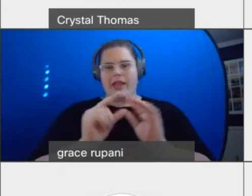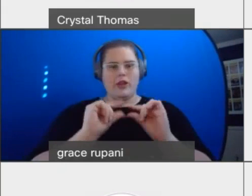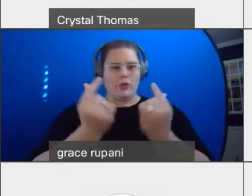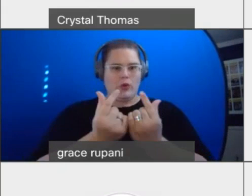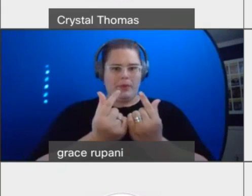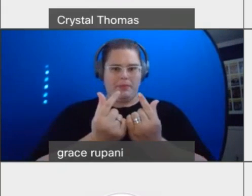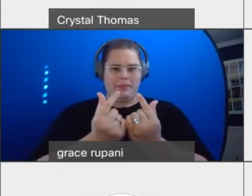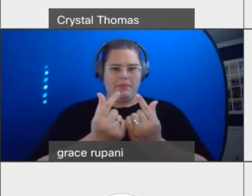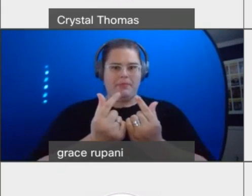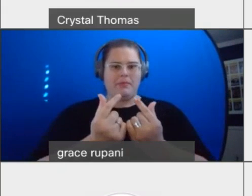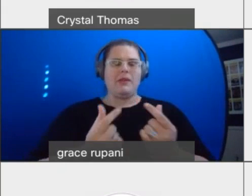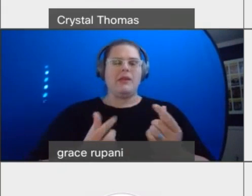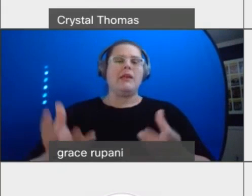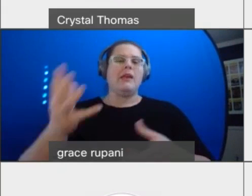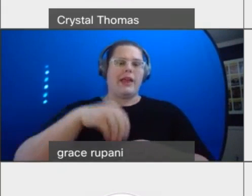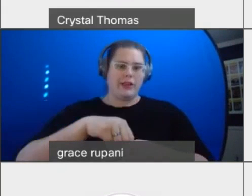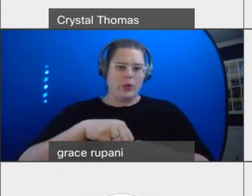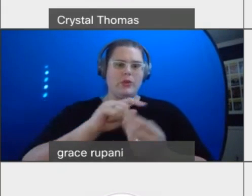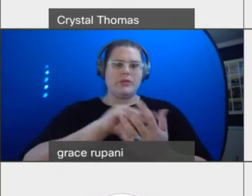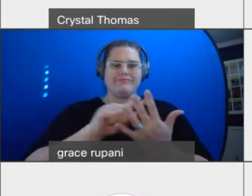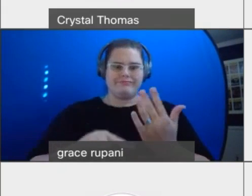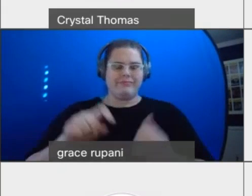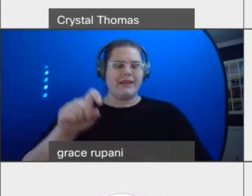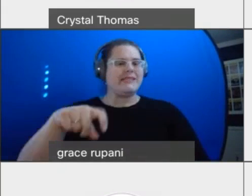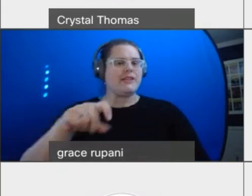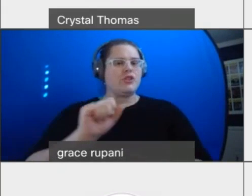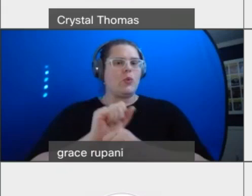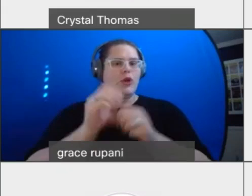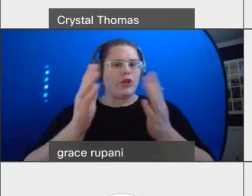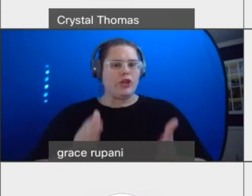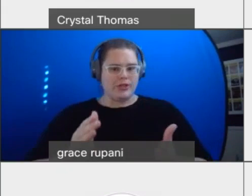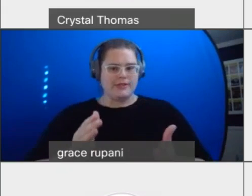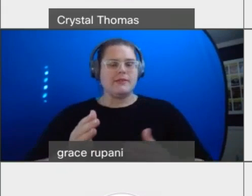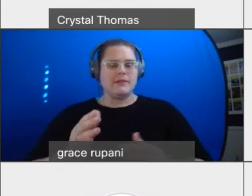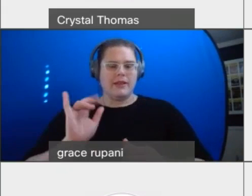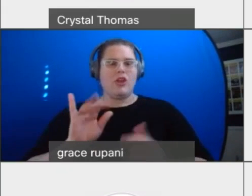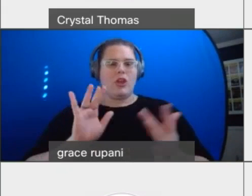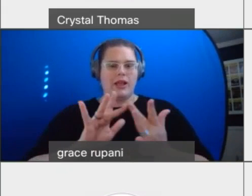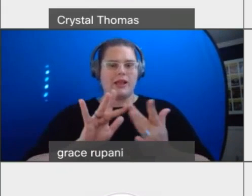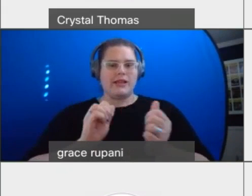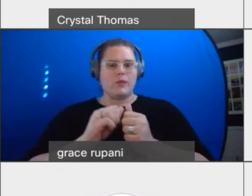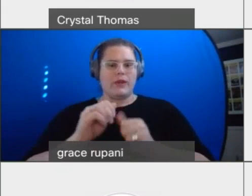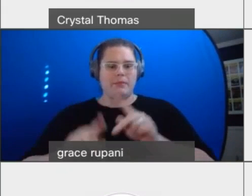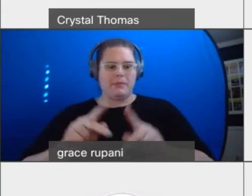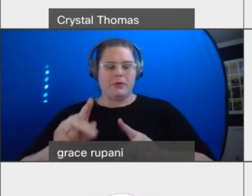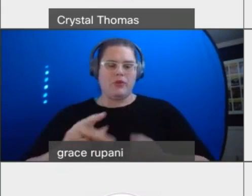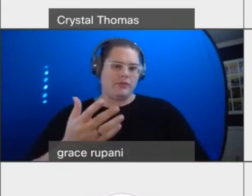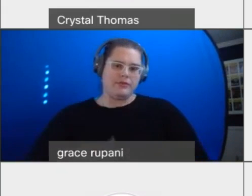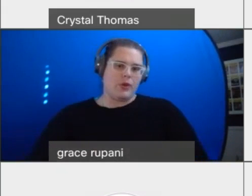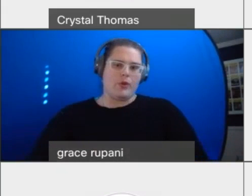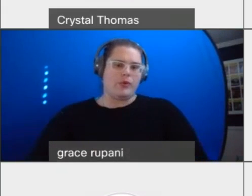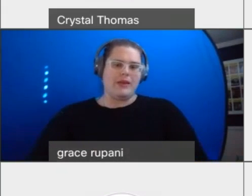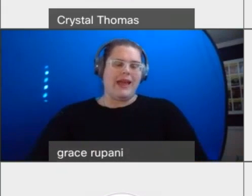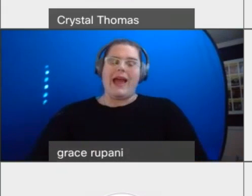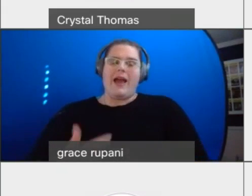of essential workers who come in contact with people. You know,